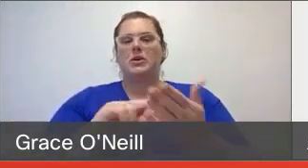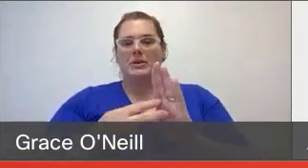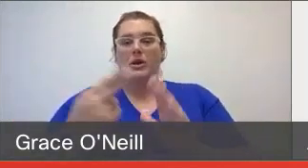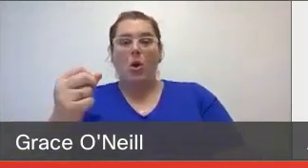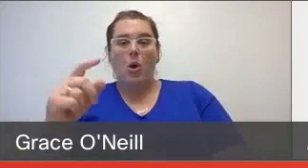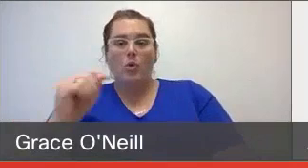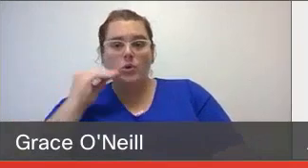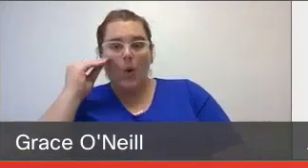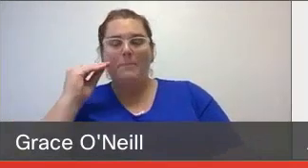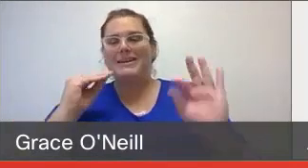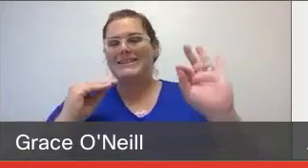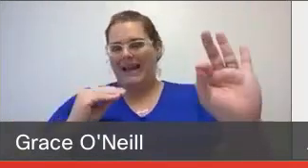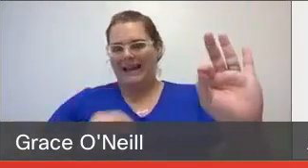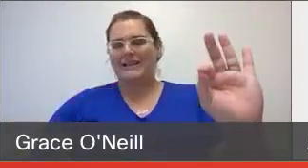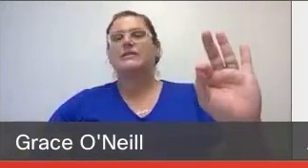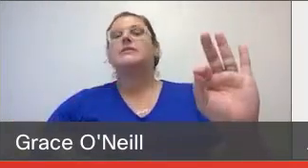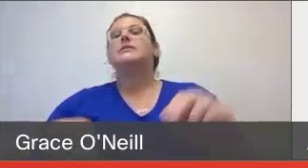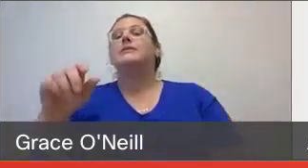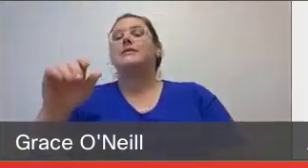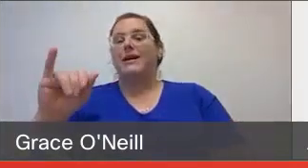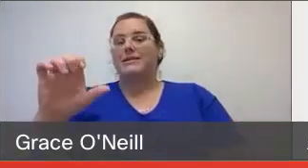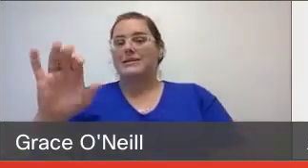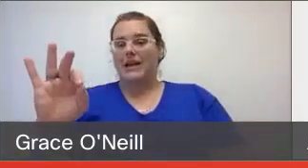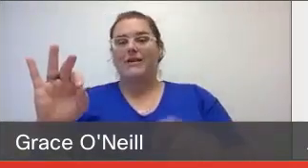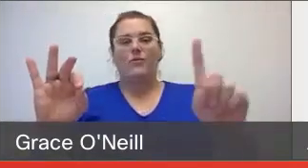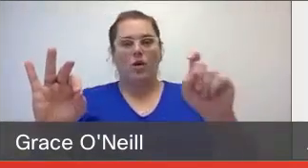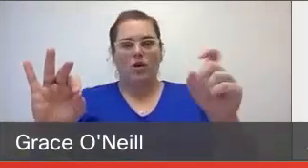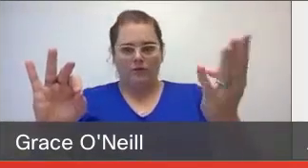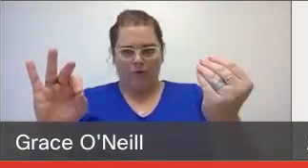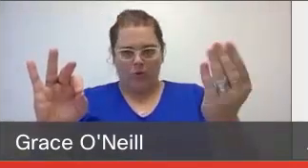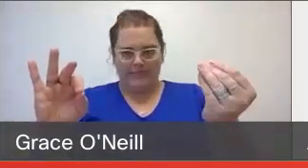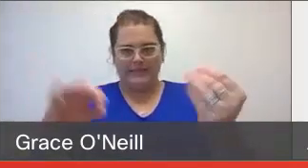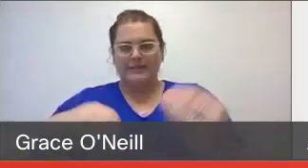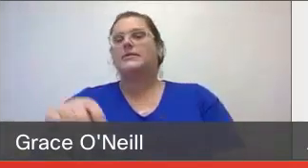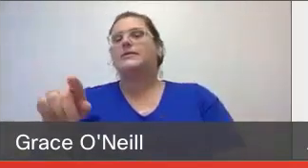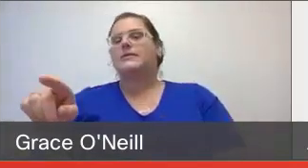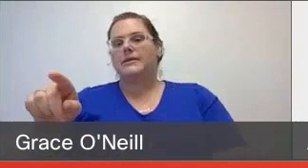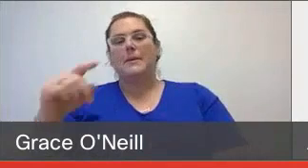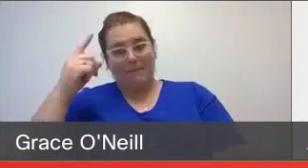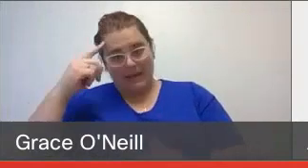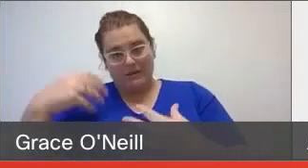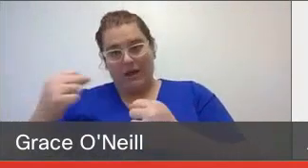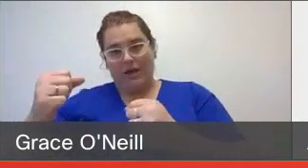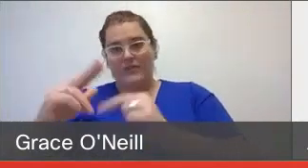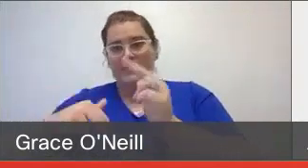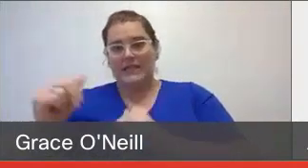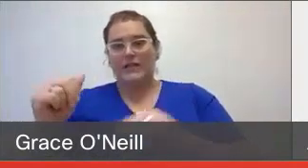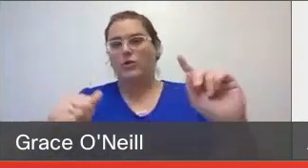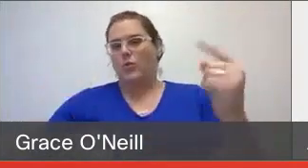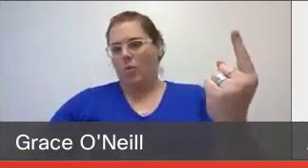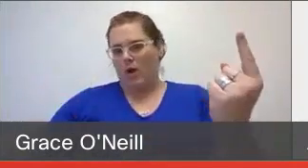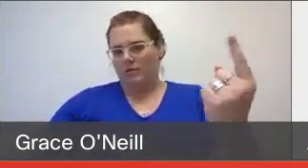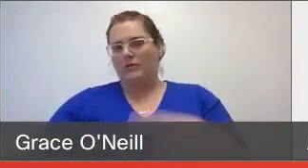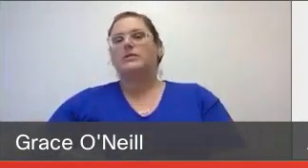homes, 114 people in intermediate care facilities, 1 person in a mental health facility, 91